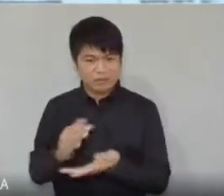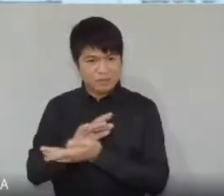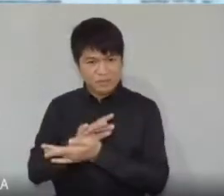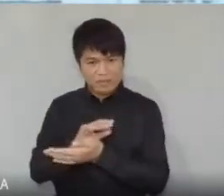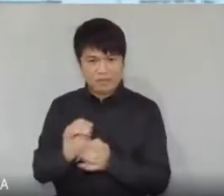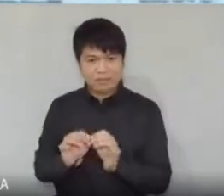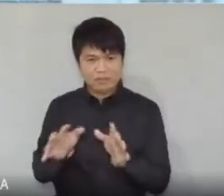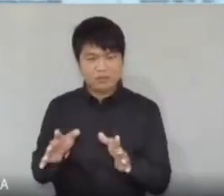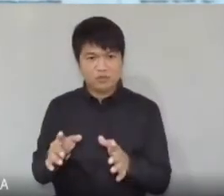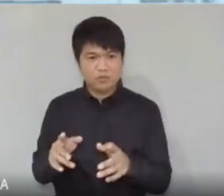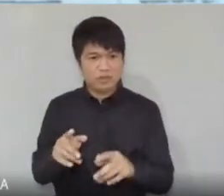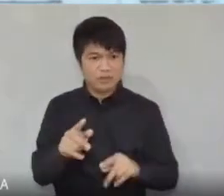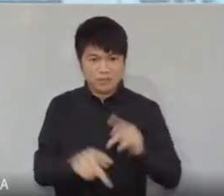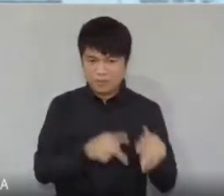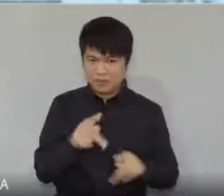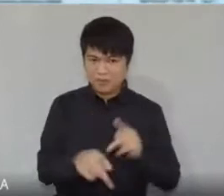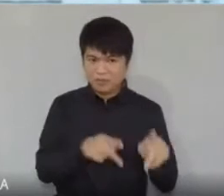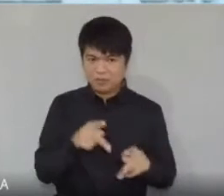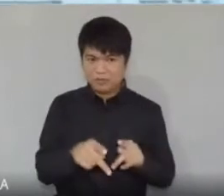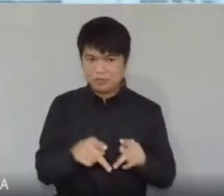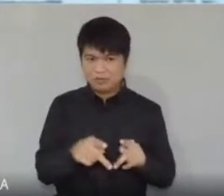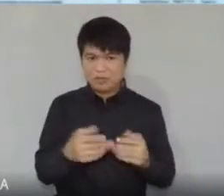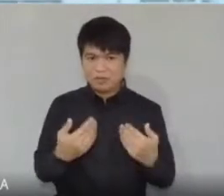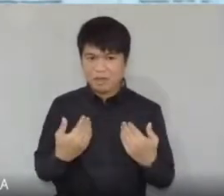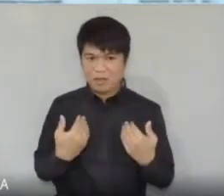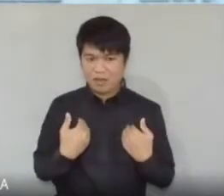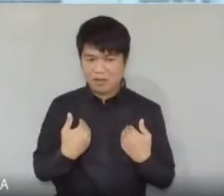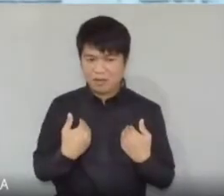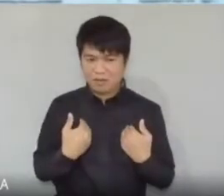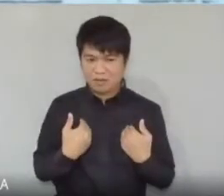because the use of the service phones, we have